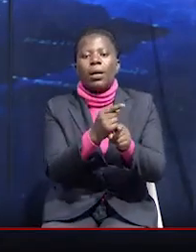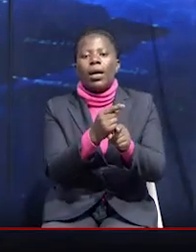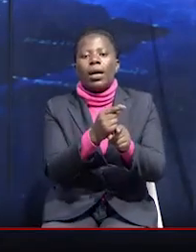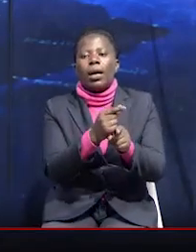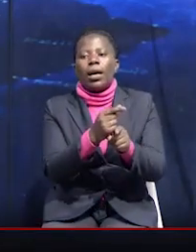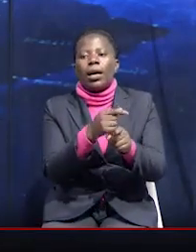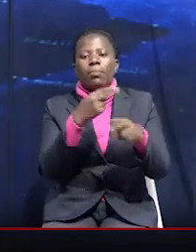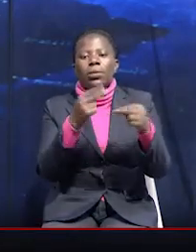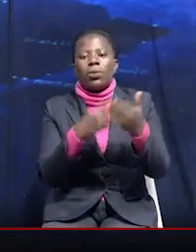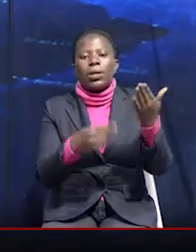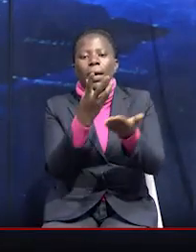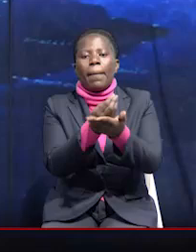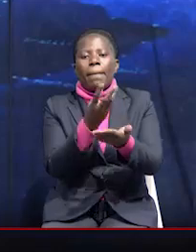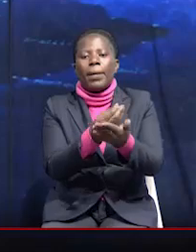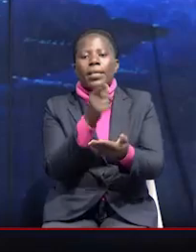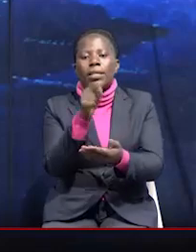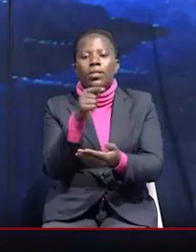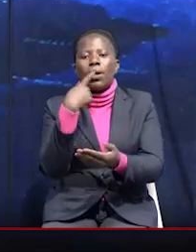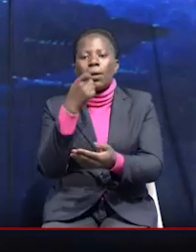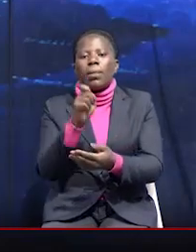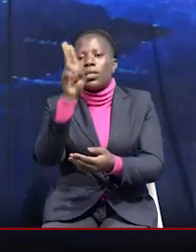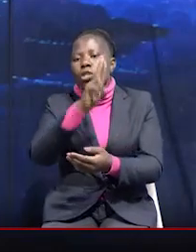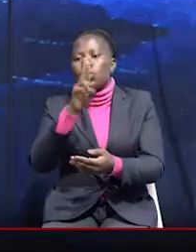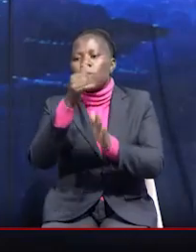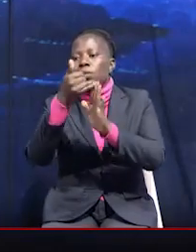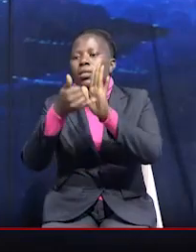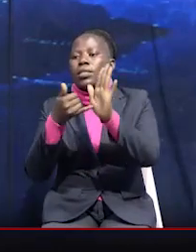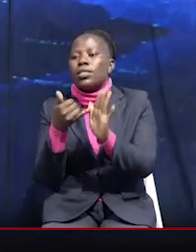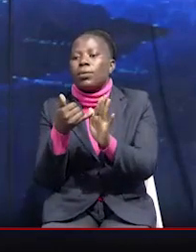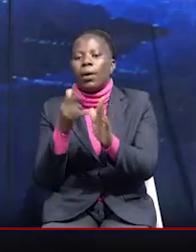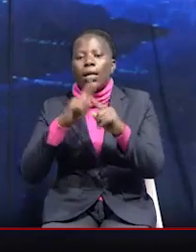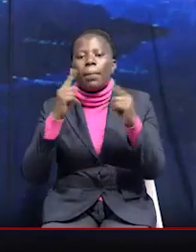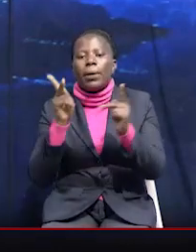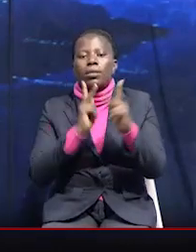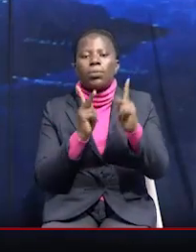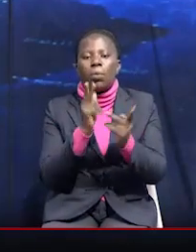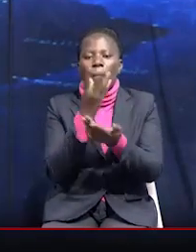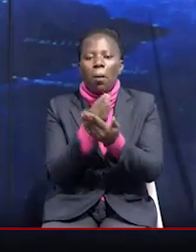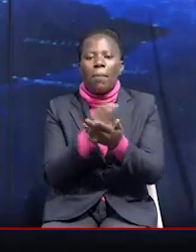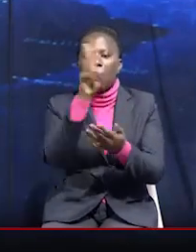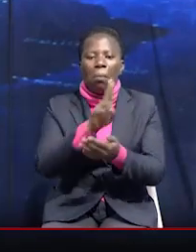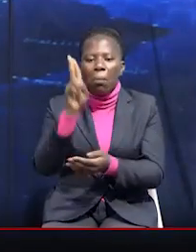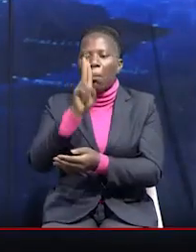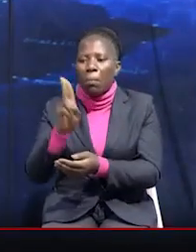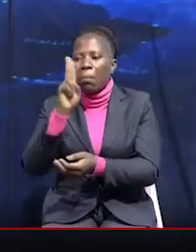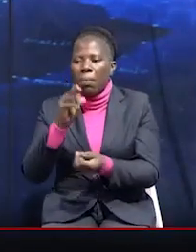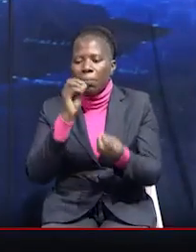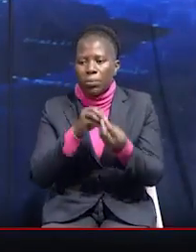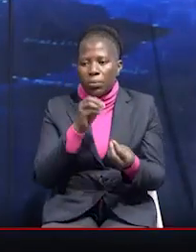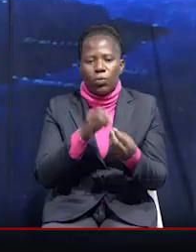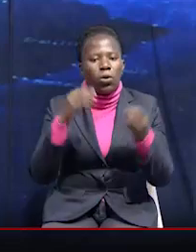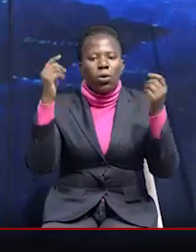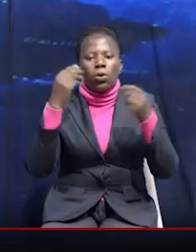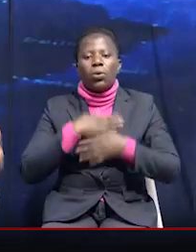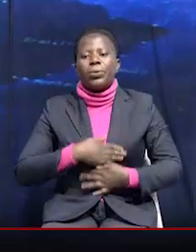what was meant to be paid by the end of the month. So the expenditure patterns get to be in high drive,